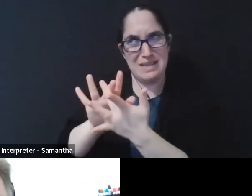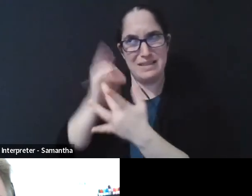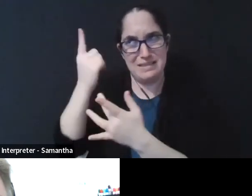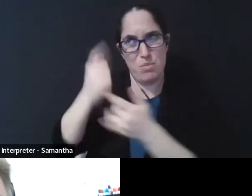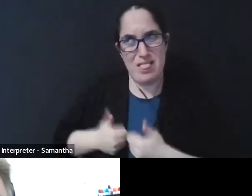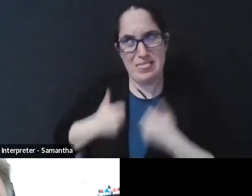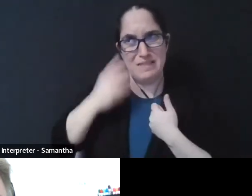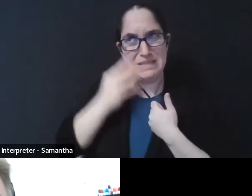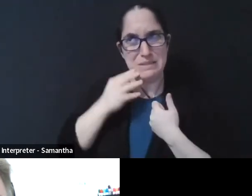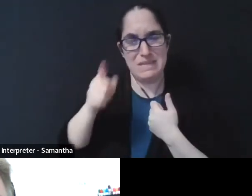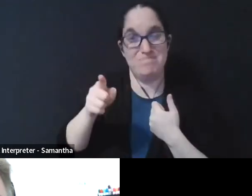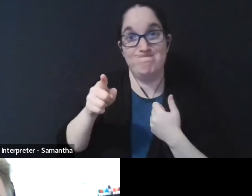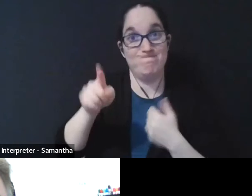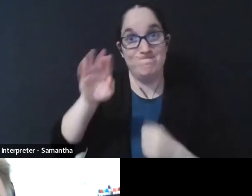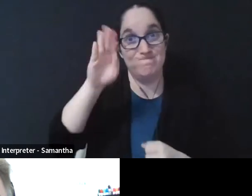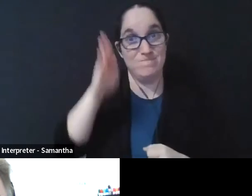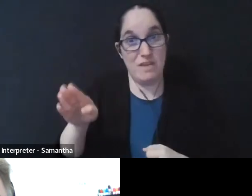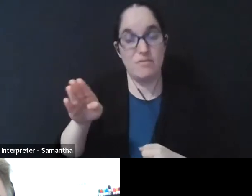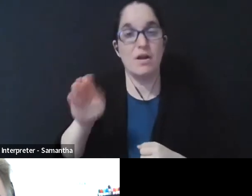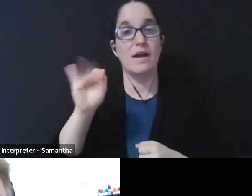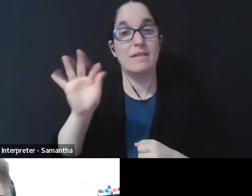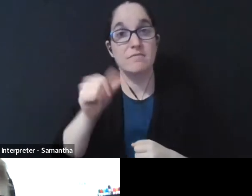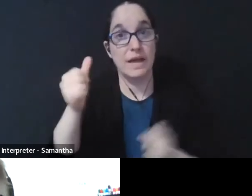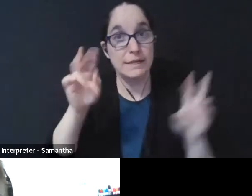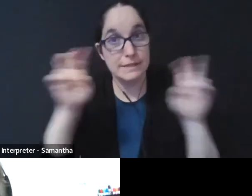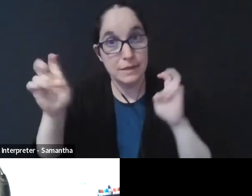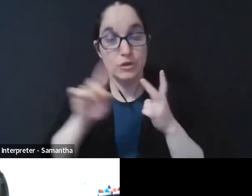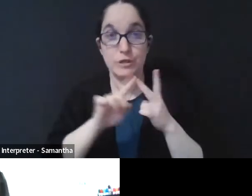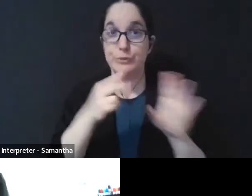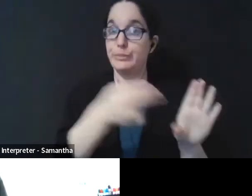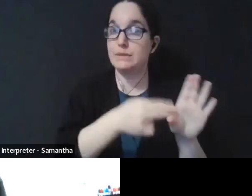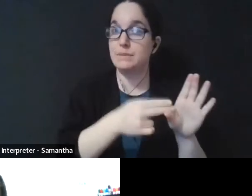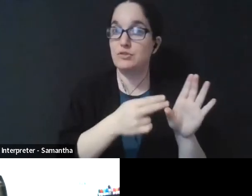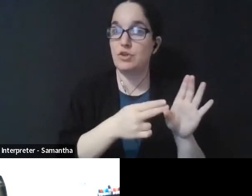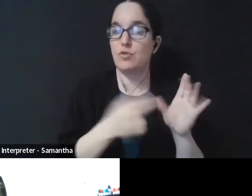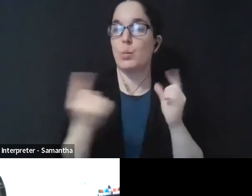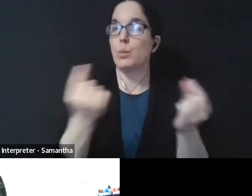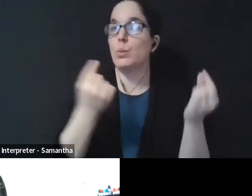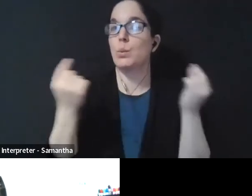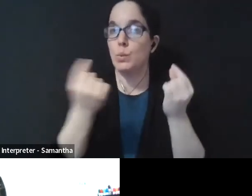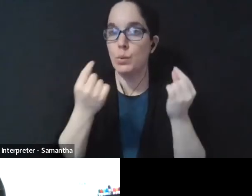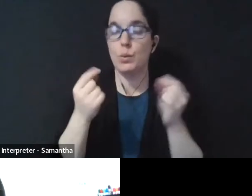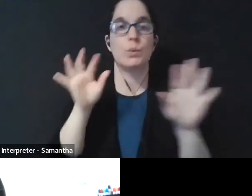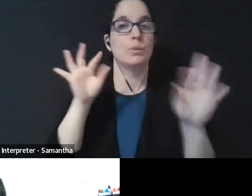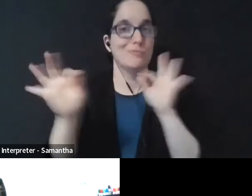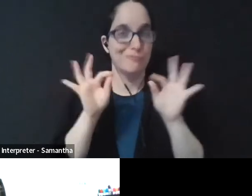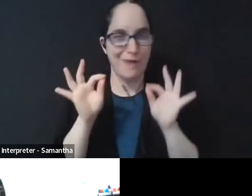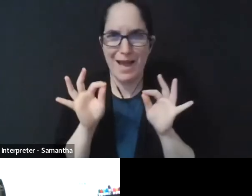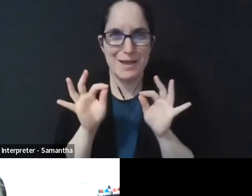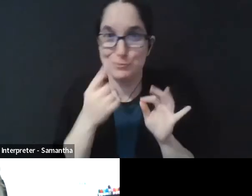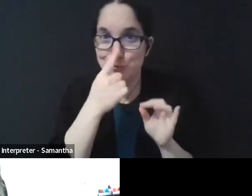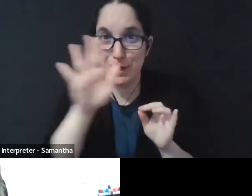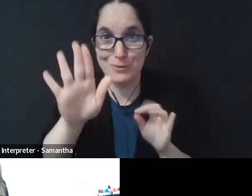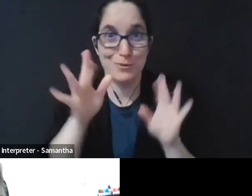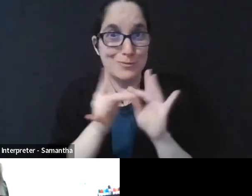understanding of what perhaps some of the subjects or participants in their study was going through that could have explained their findings? Yeah, so there have